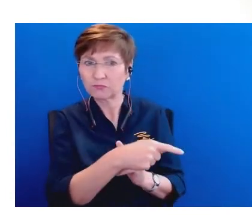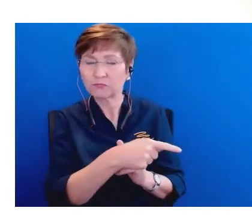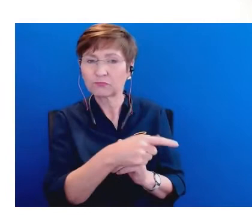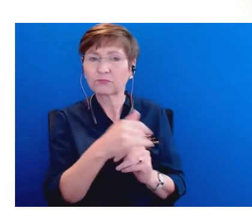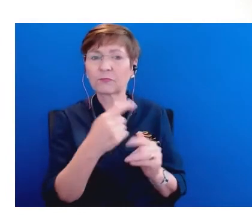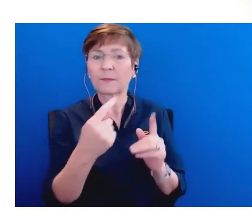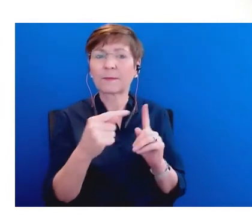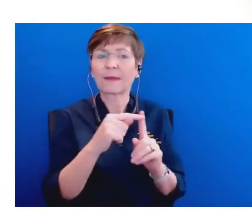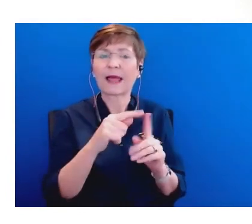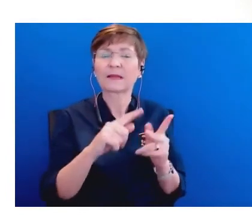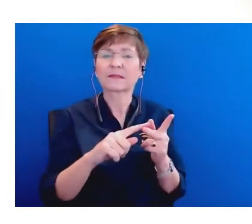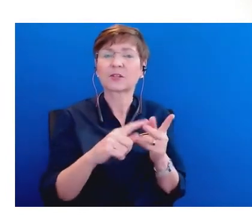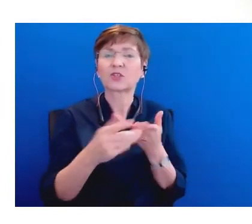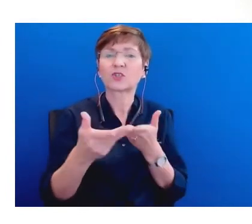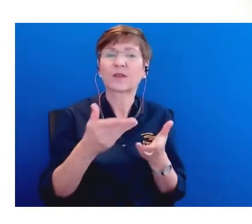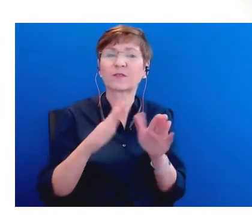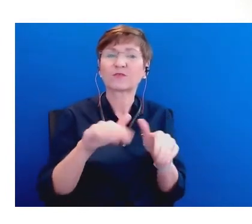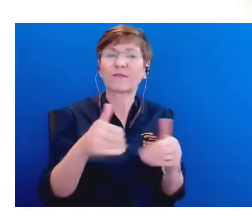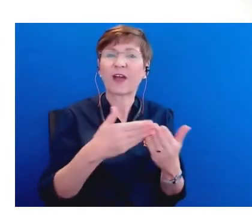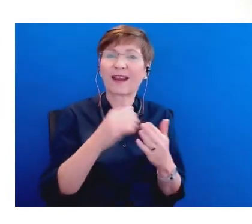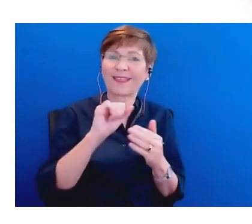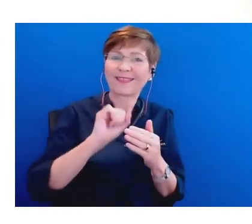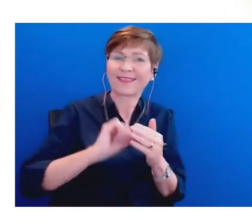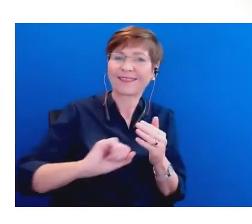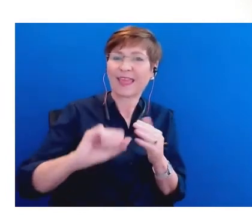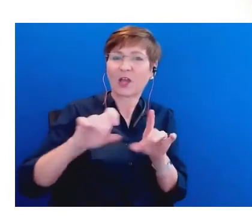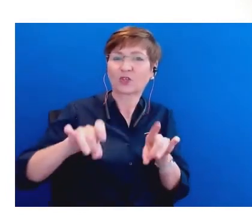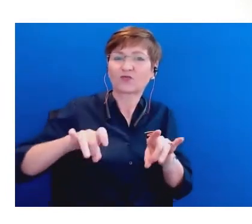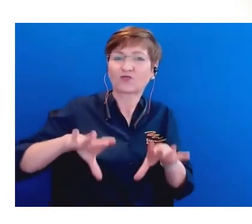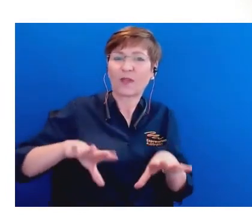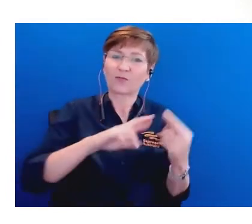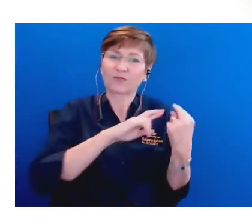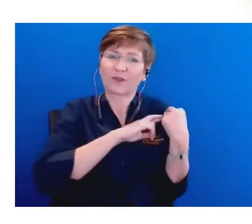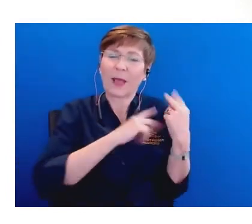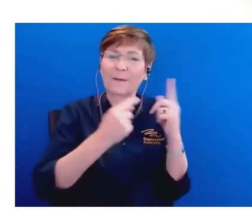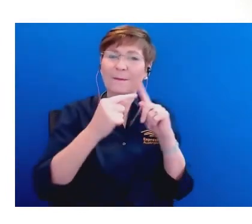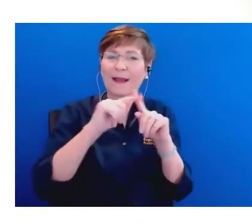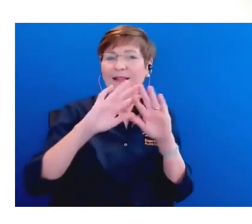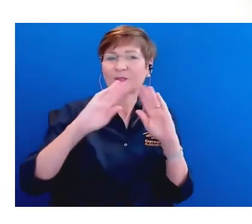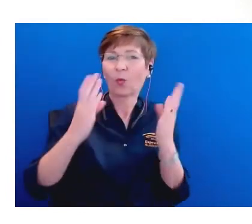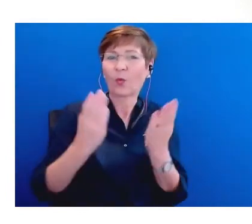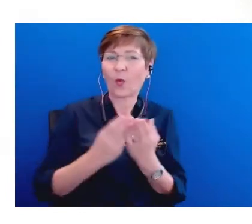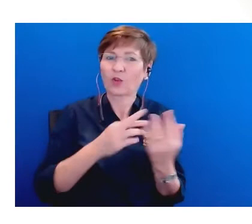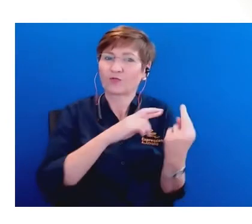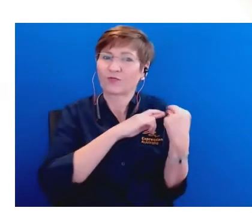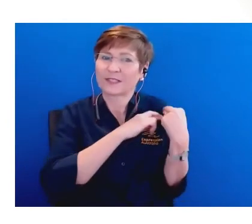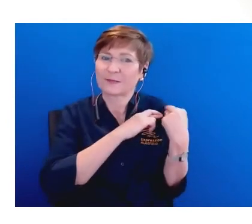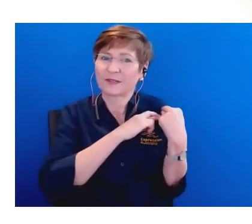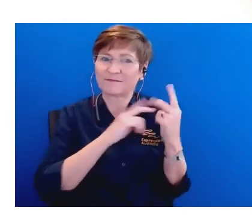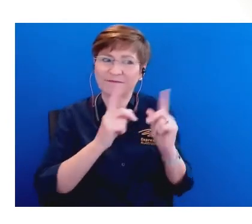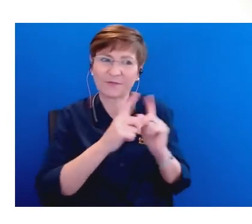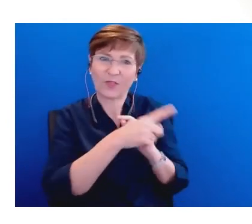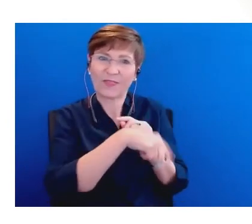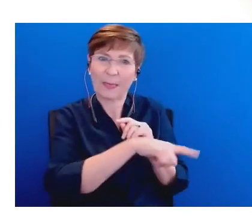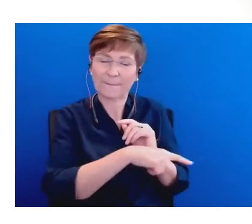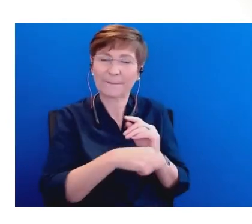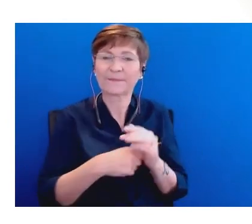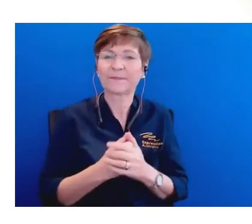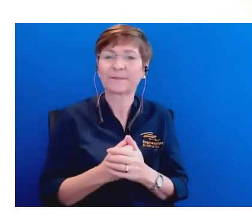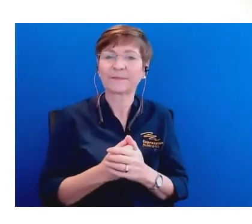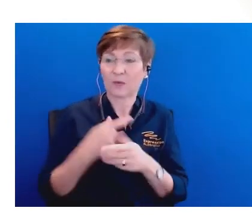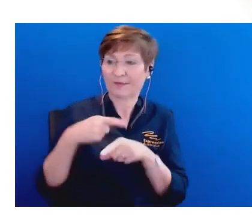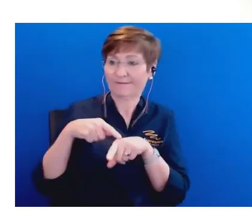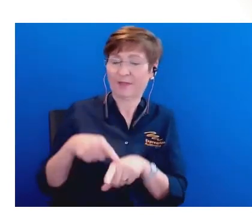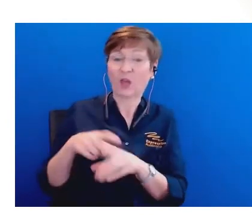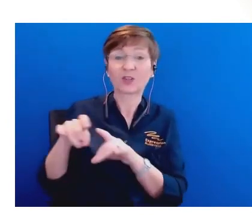domestic and international obligations about this consumer group. And so we were guided by the requirements in Australian